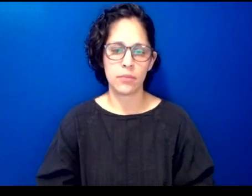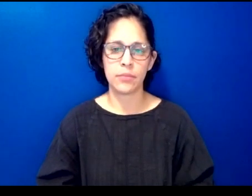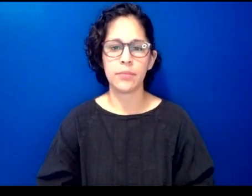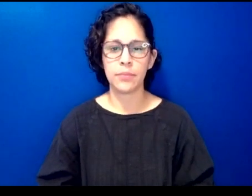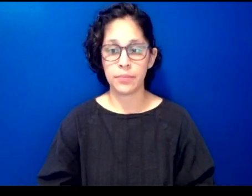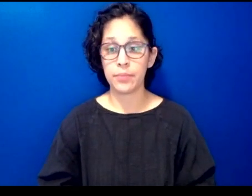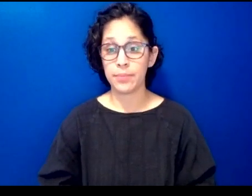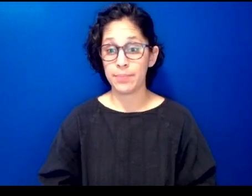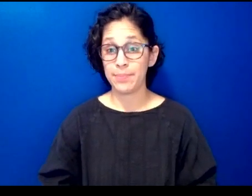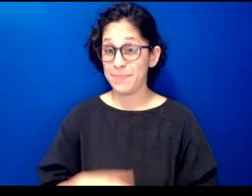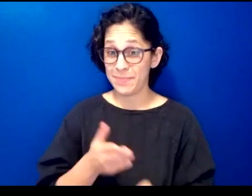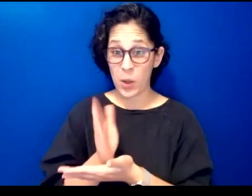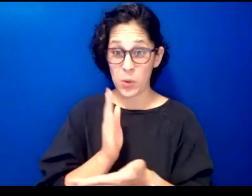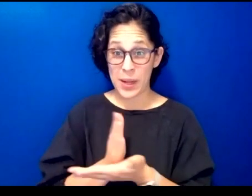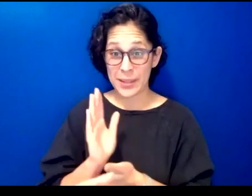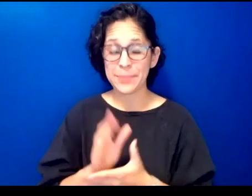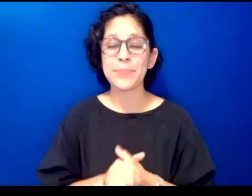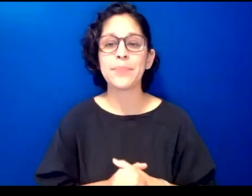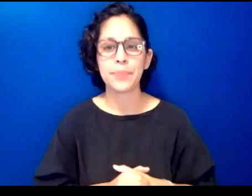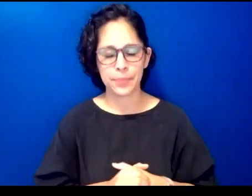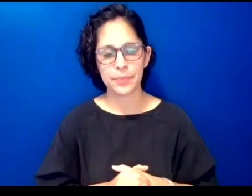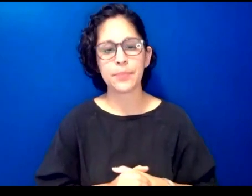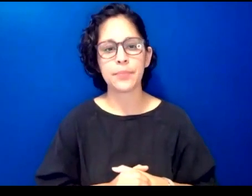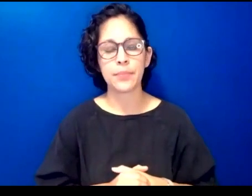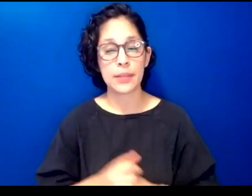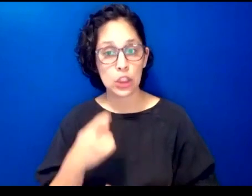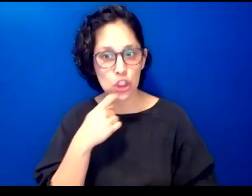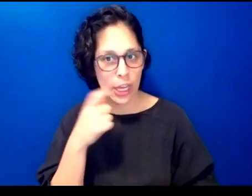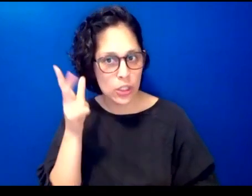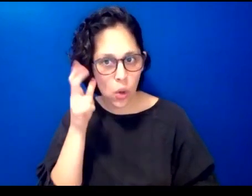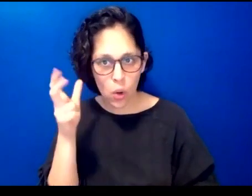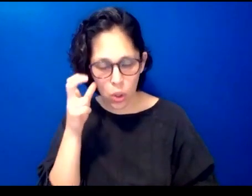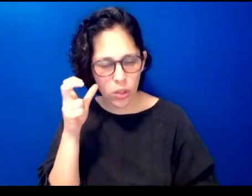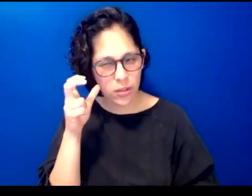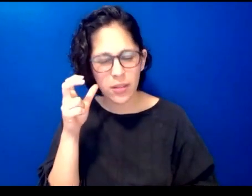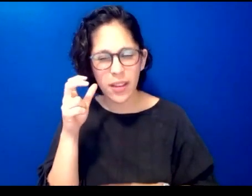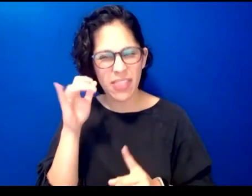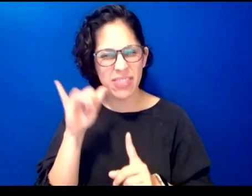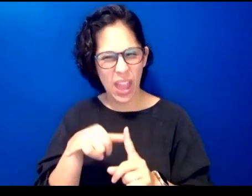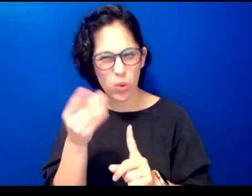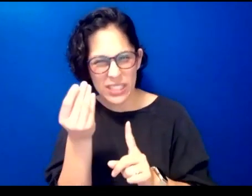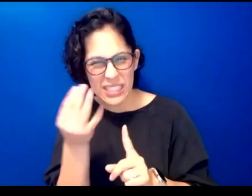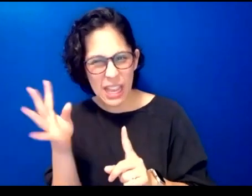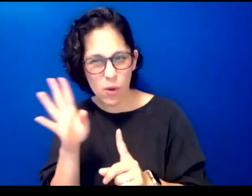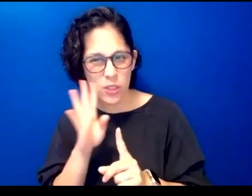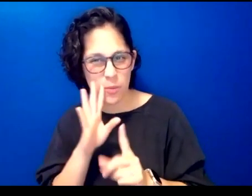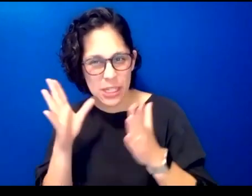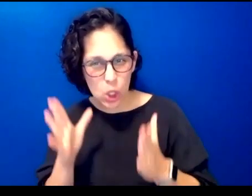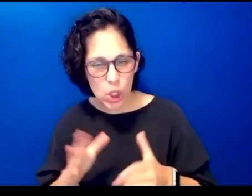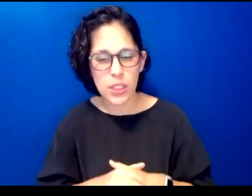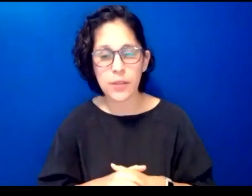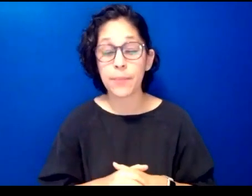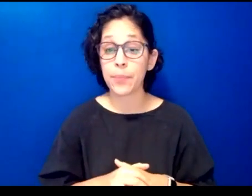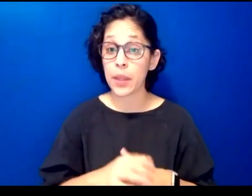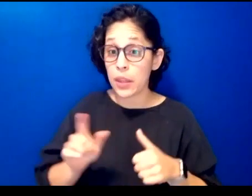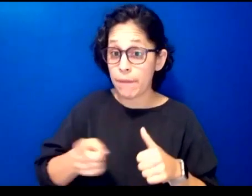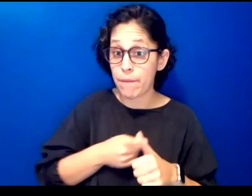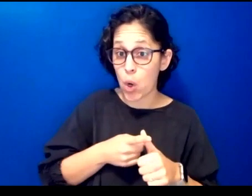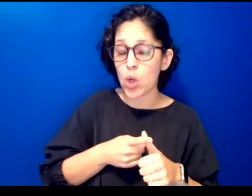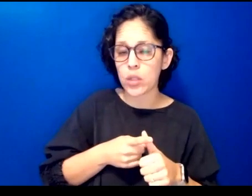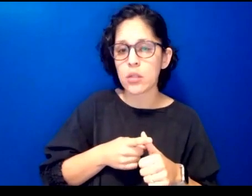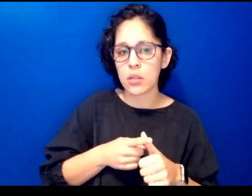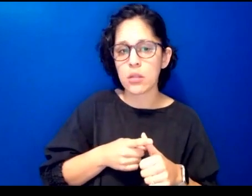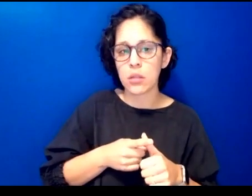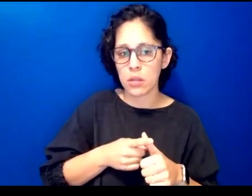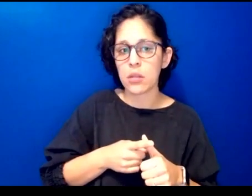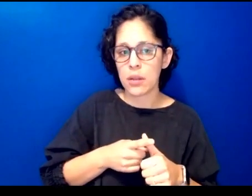All right. So what you just heard was several speakers. The first Chikashi